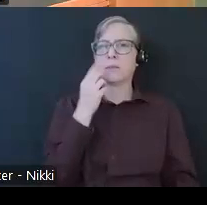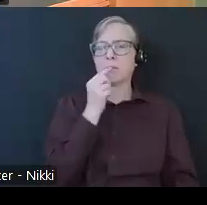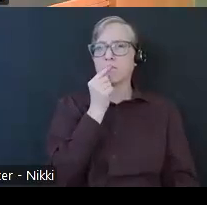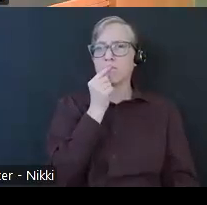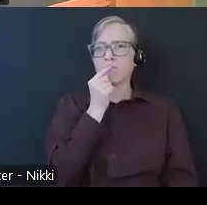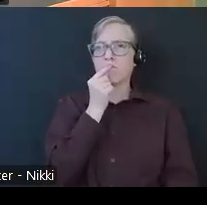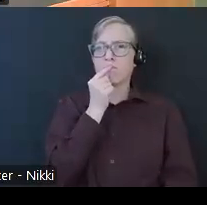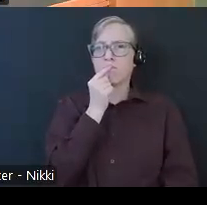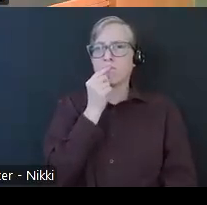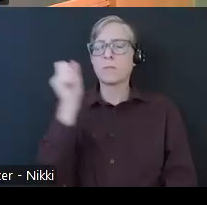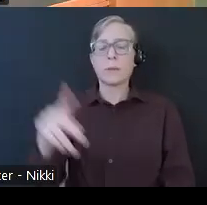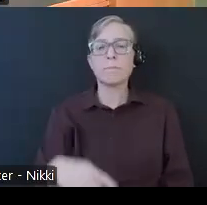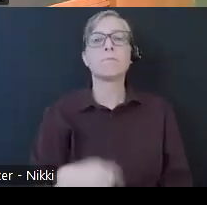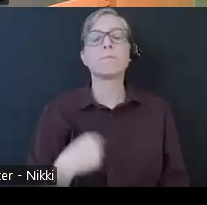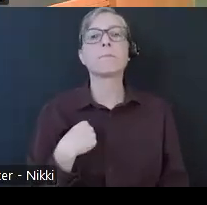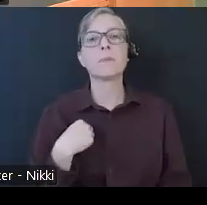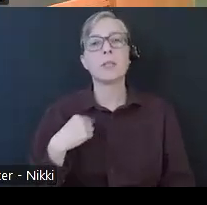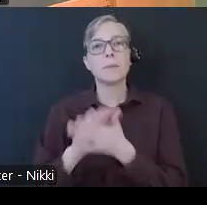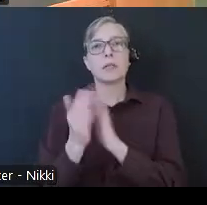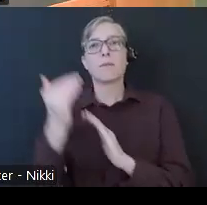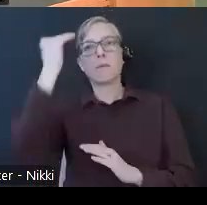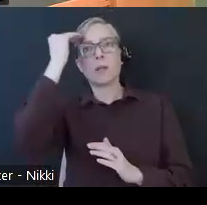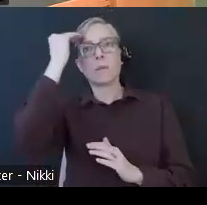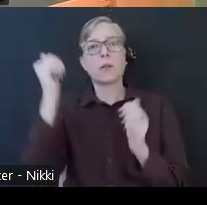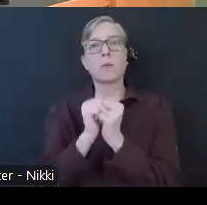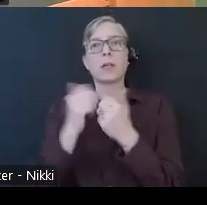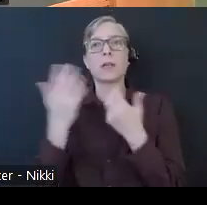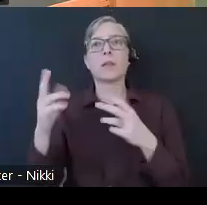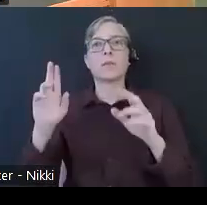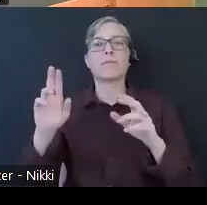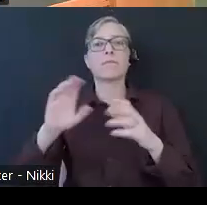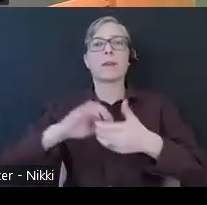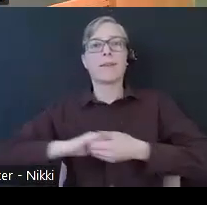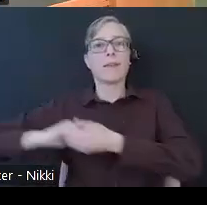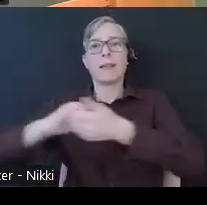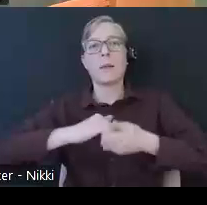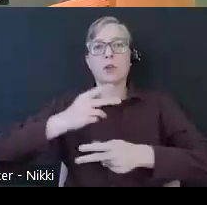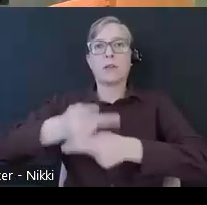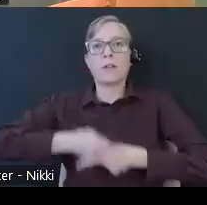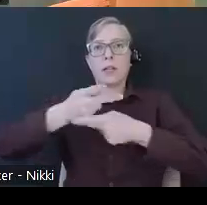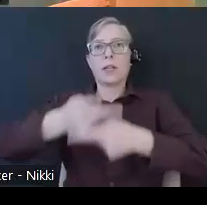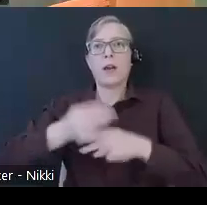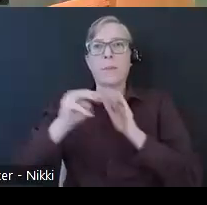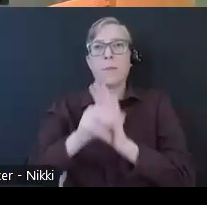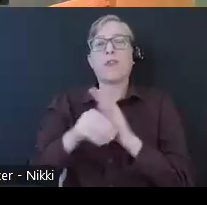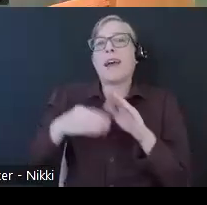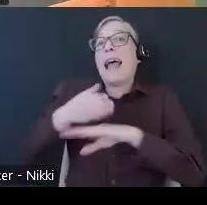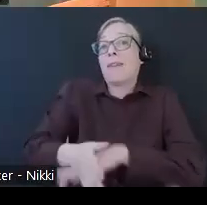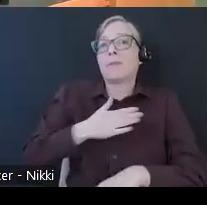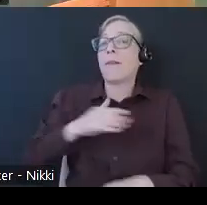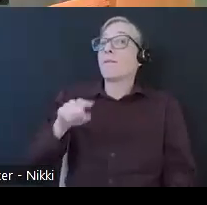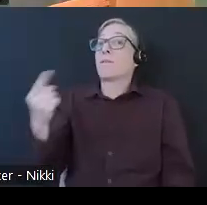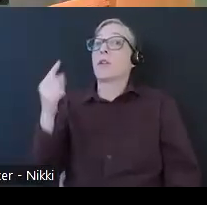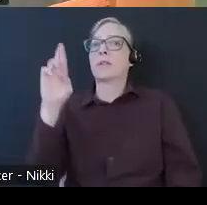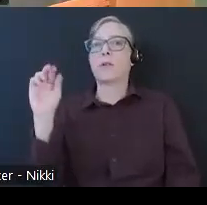Okay. I became familiar with collaborative care model after my first R01 in the mid-1990s, where